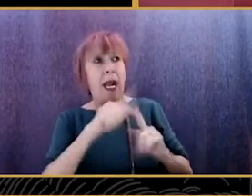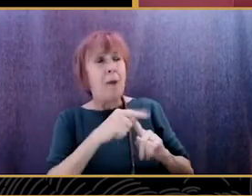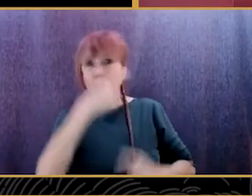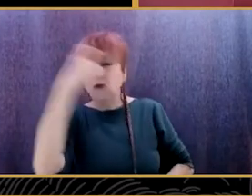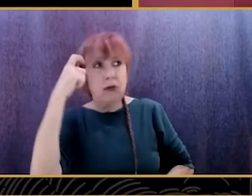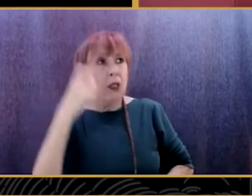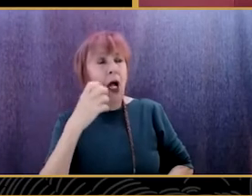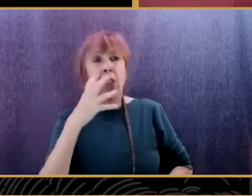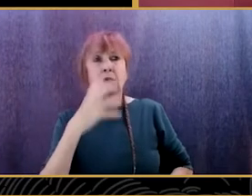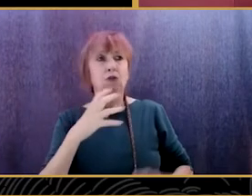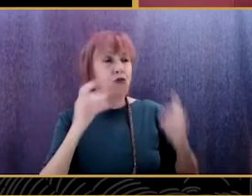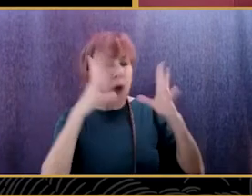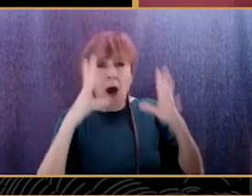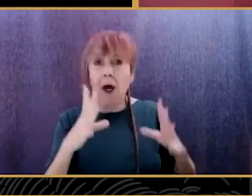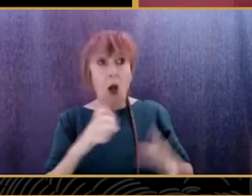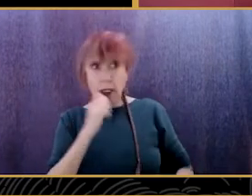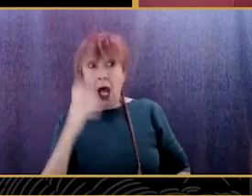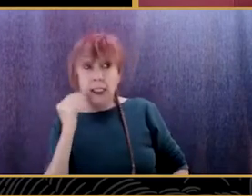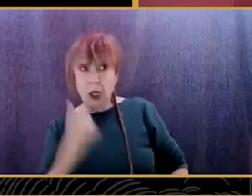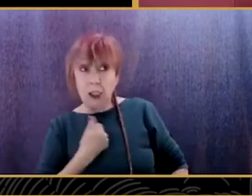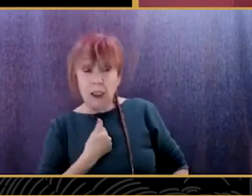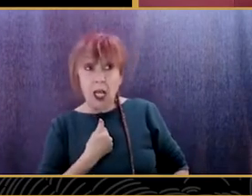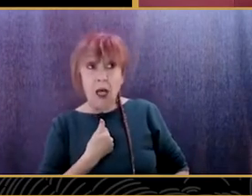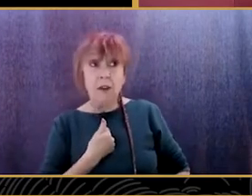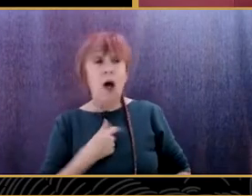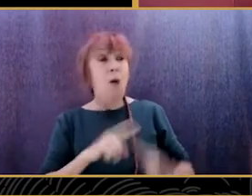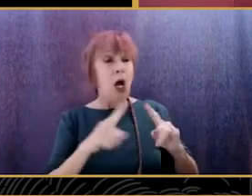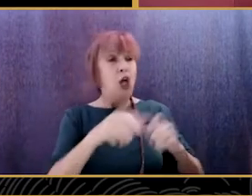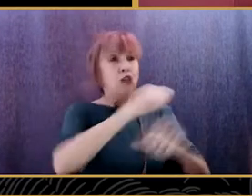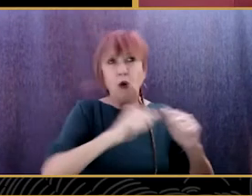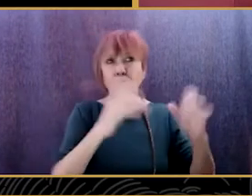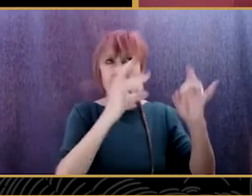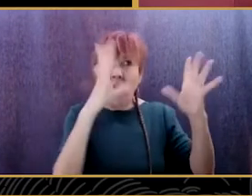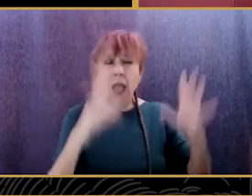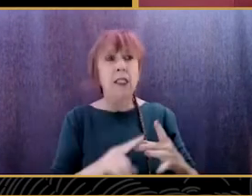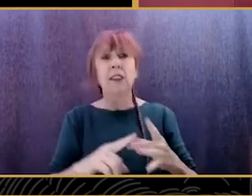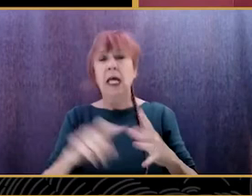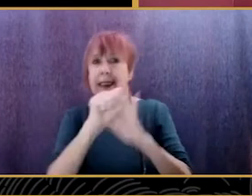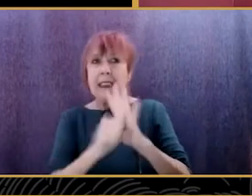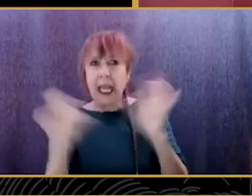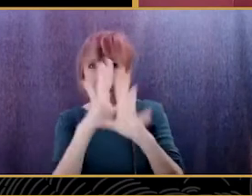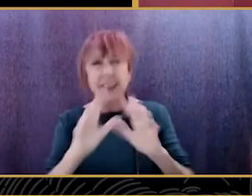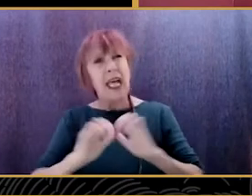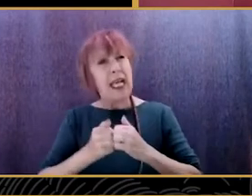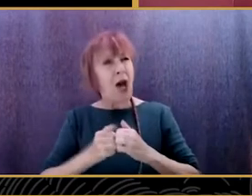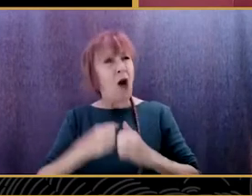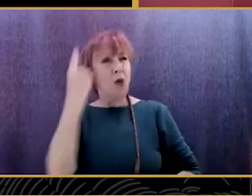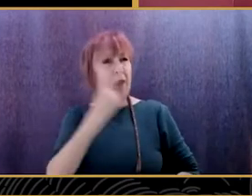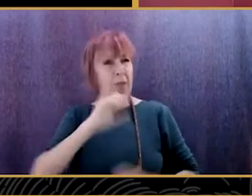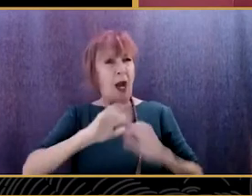experienced? How do we write about social violence, racial violence, state violence, and how do we think about our own